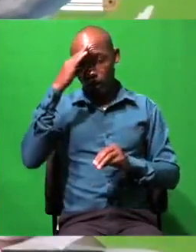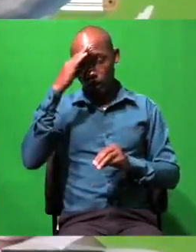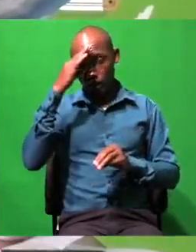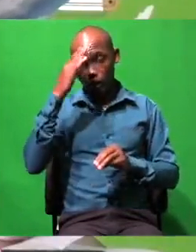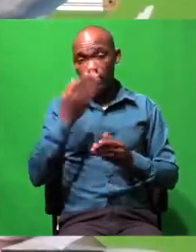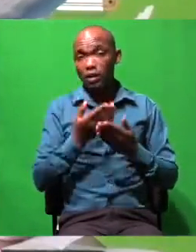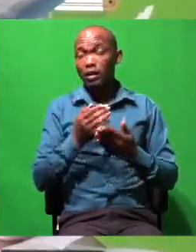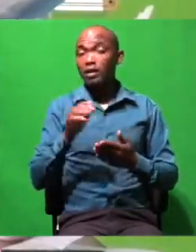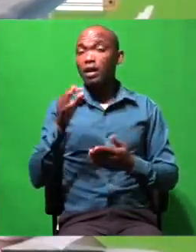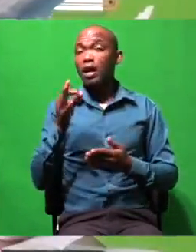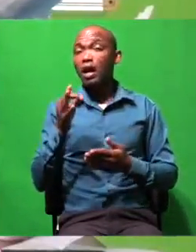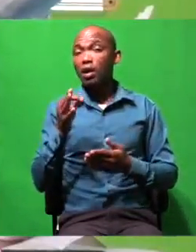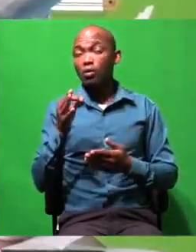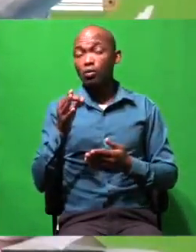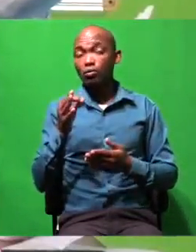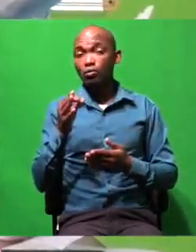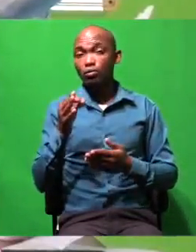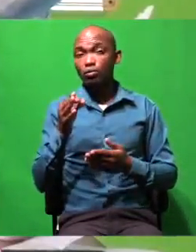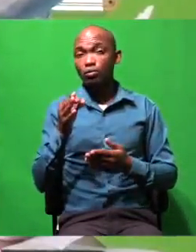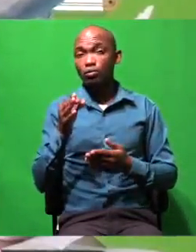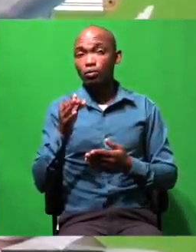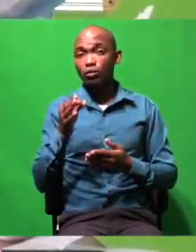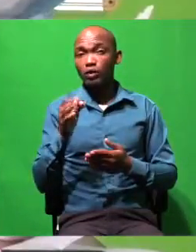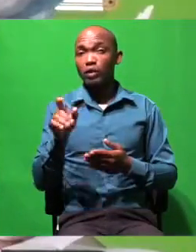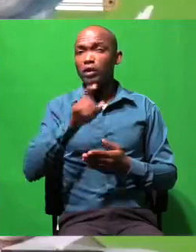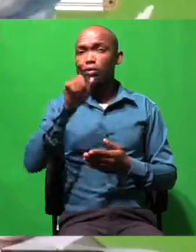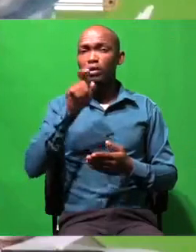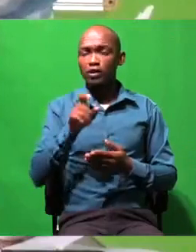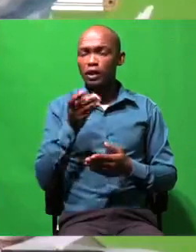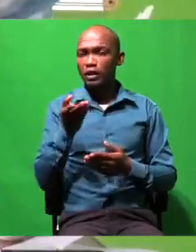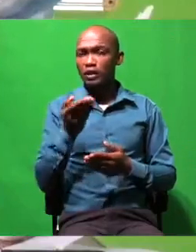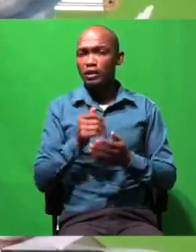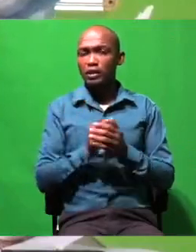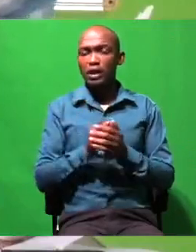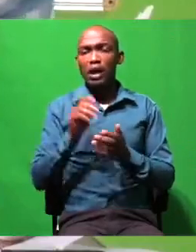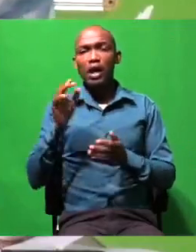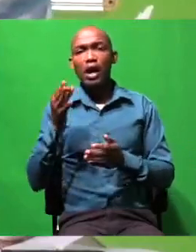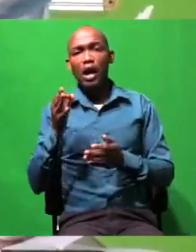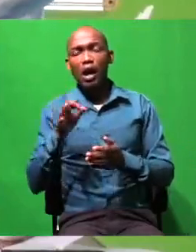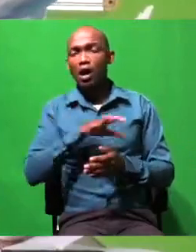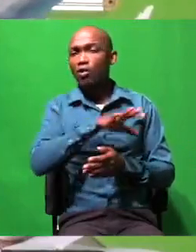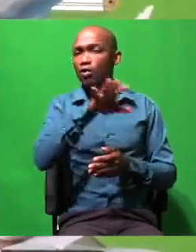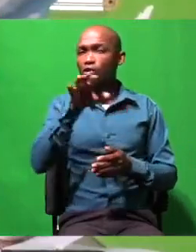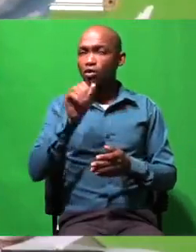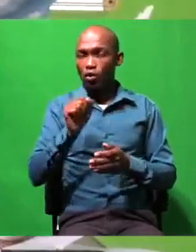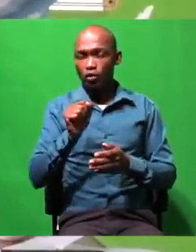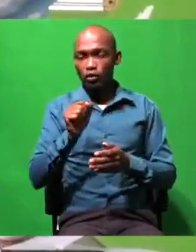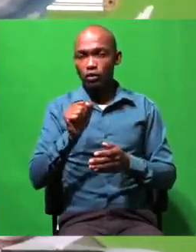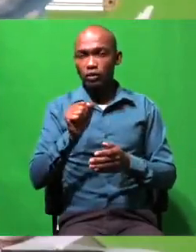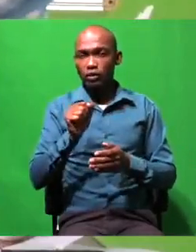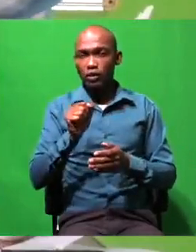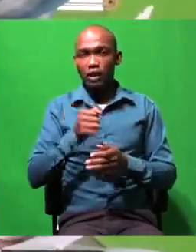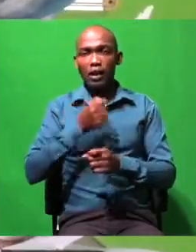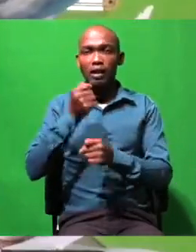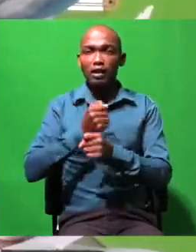that maybe the question is, how those activities